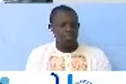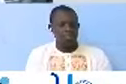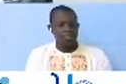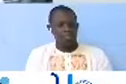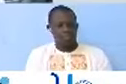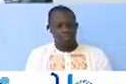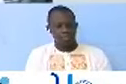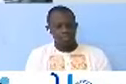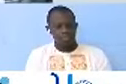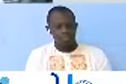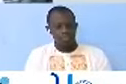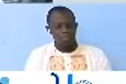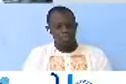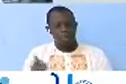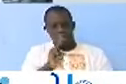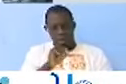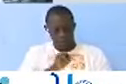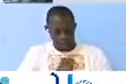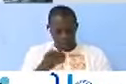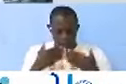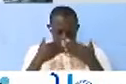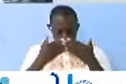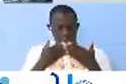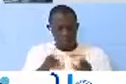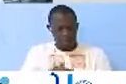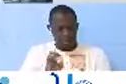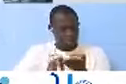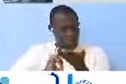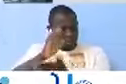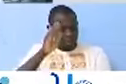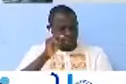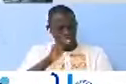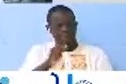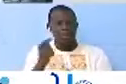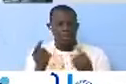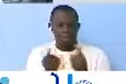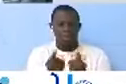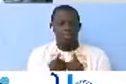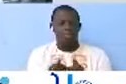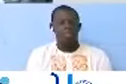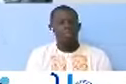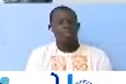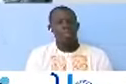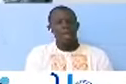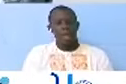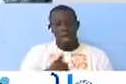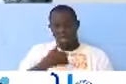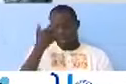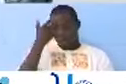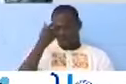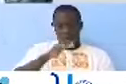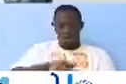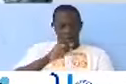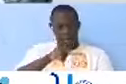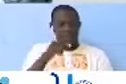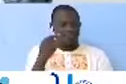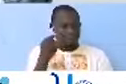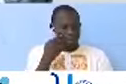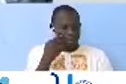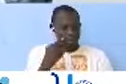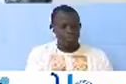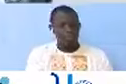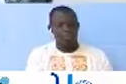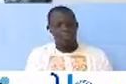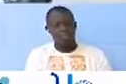that. What he told me, giving me that instructions, I thought that very day,